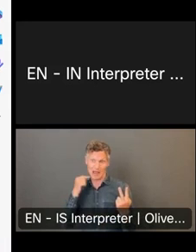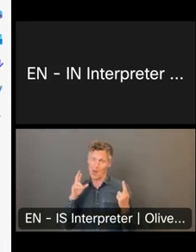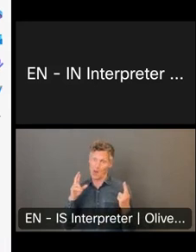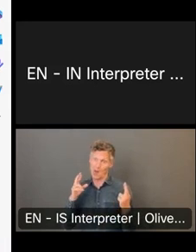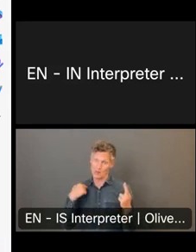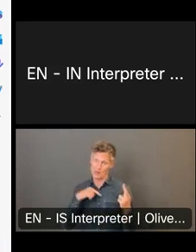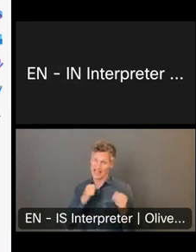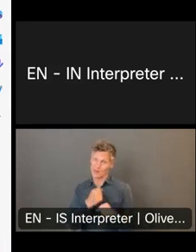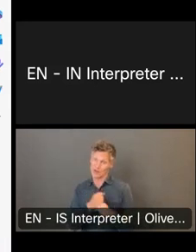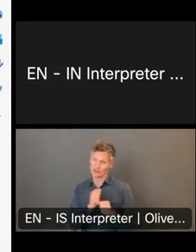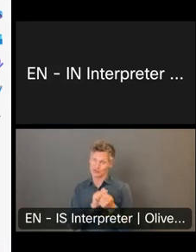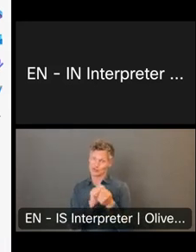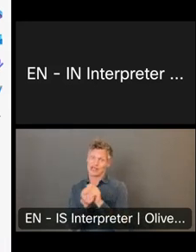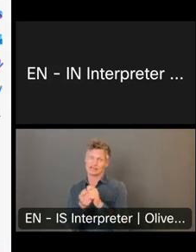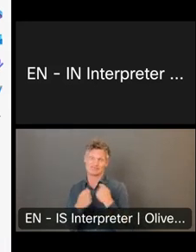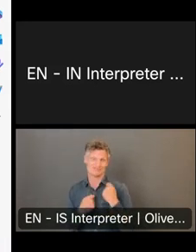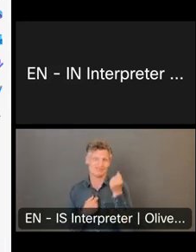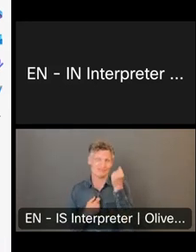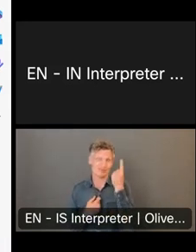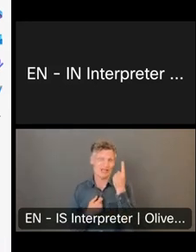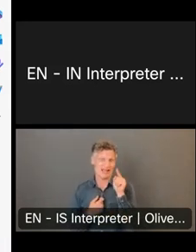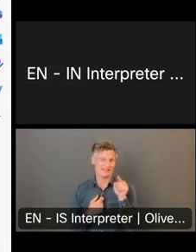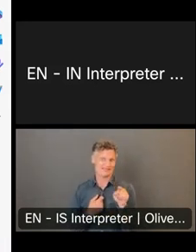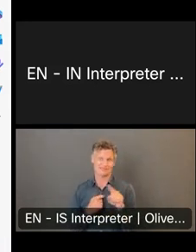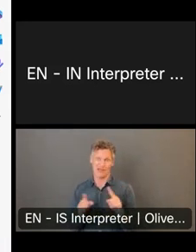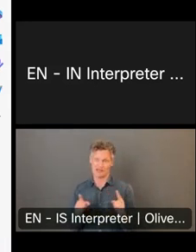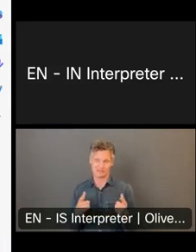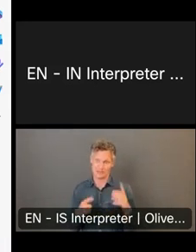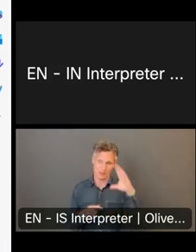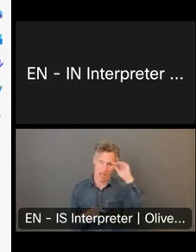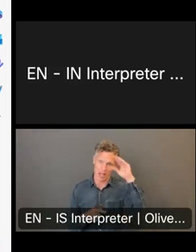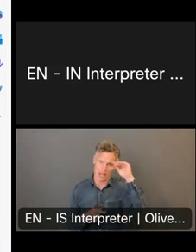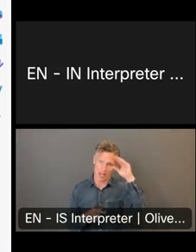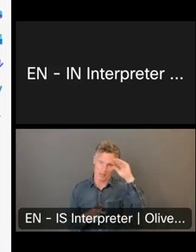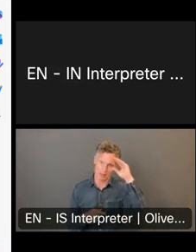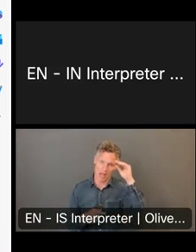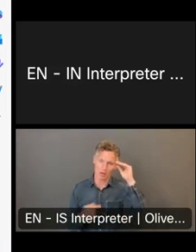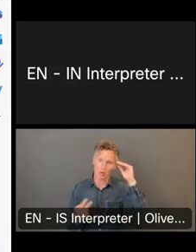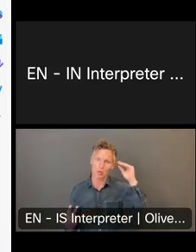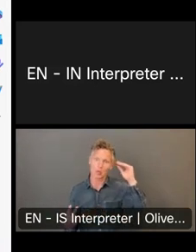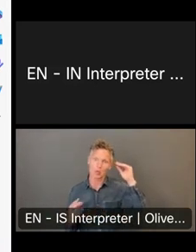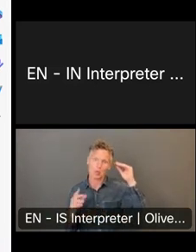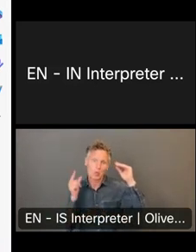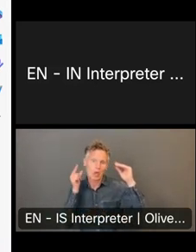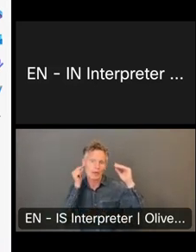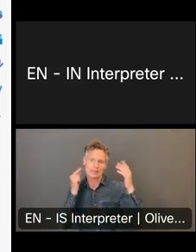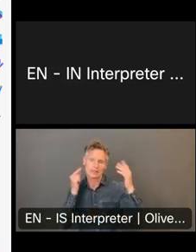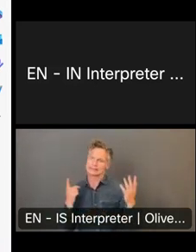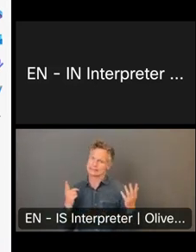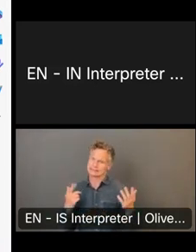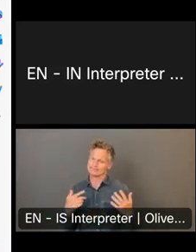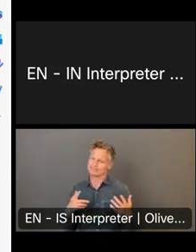that. I understand why they were there, but not enough women featured. But here's the question. So you